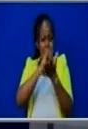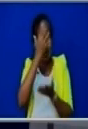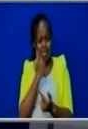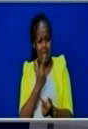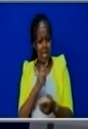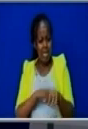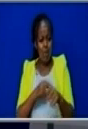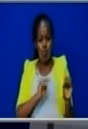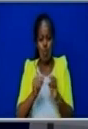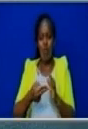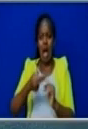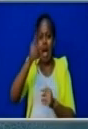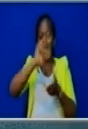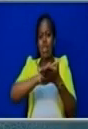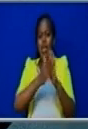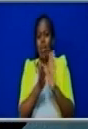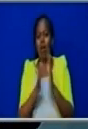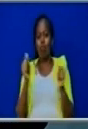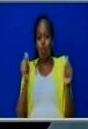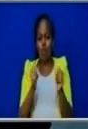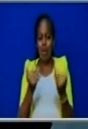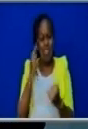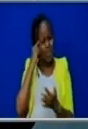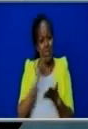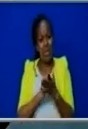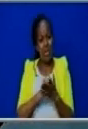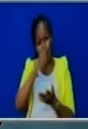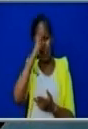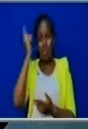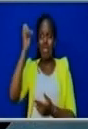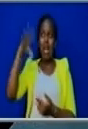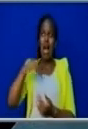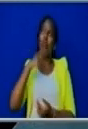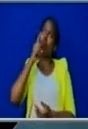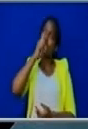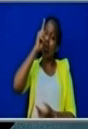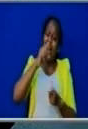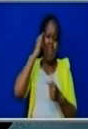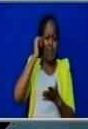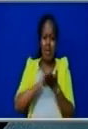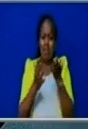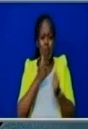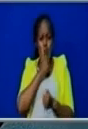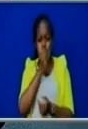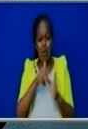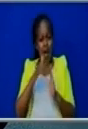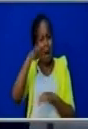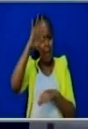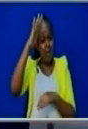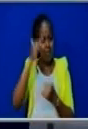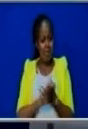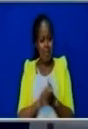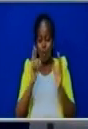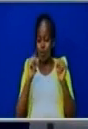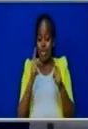it becomes. Yes. You know, when I was a child, I thought up there, because the sun, I see the sun up there, I thought it was hotter up there. No, if as you go down,